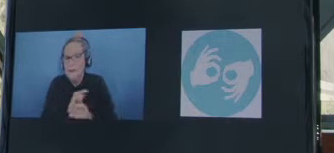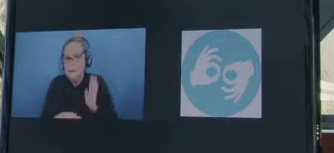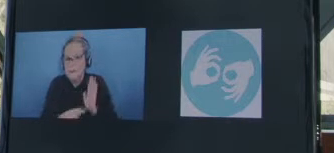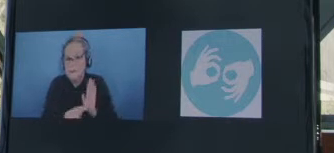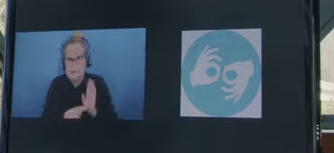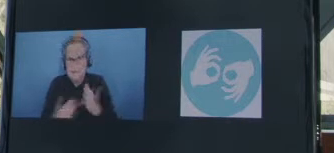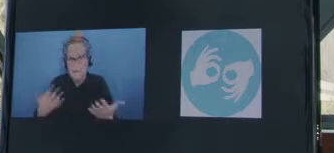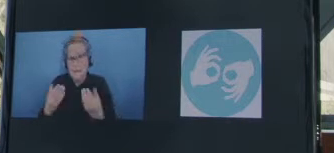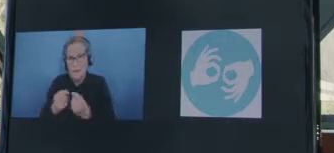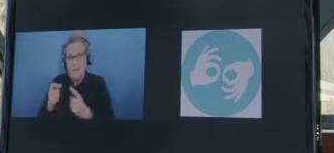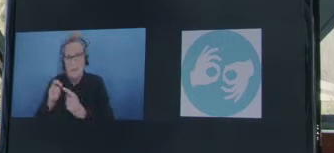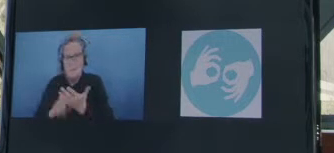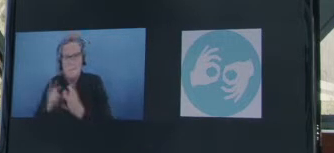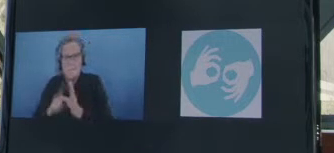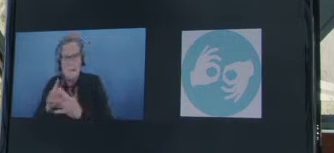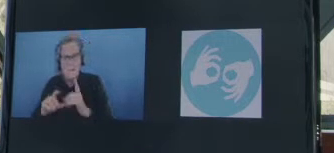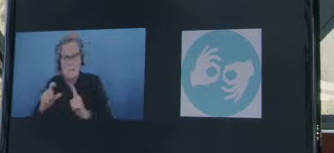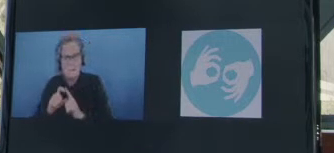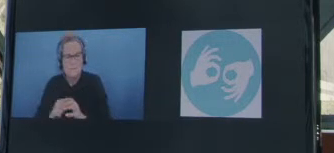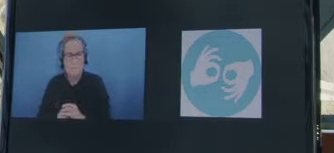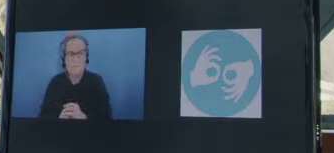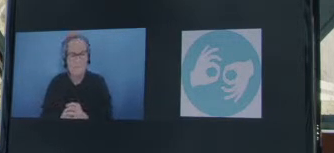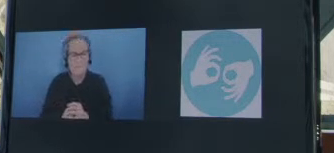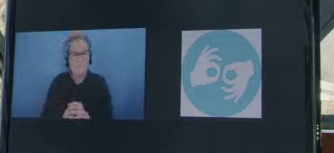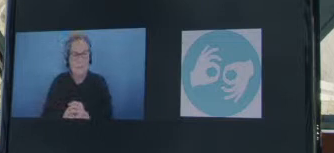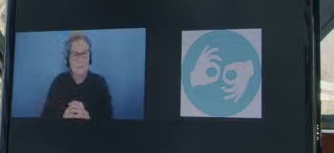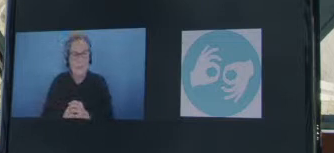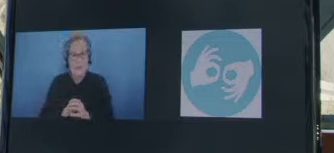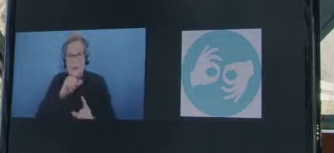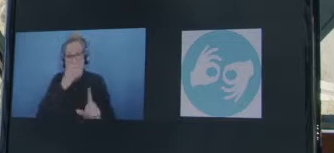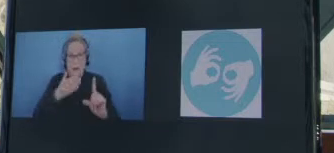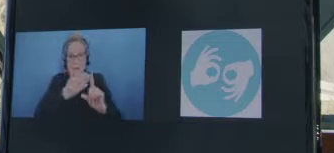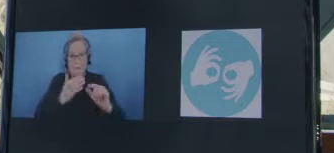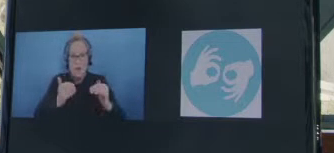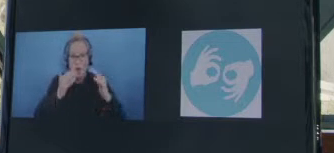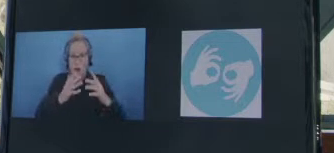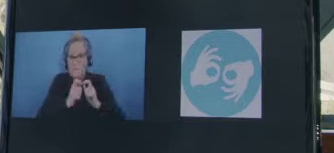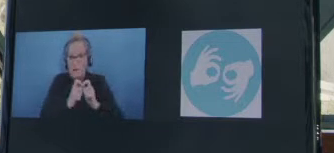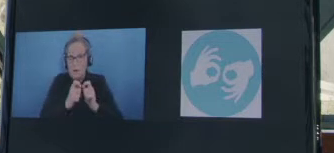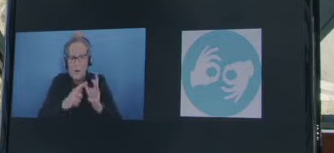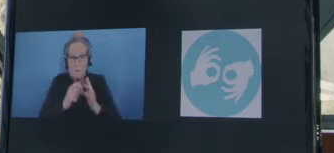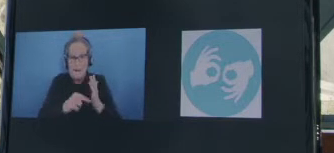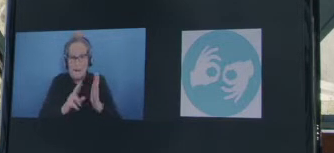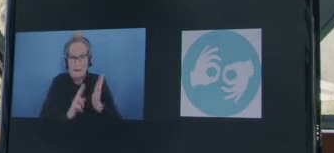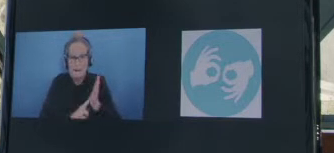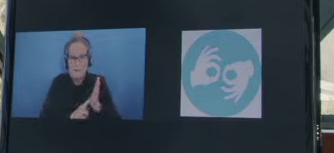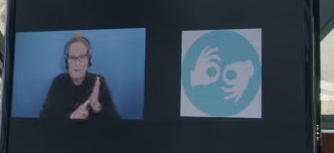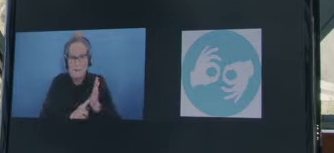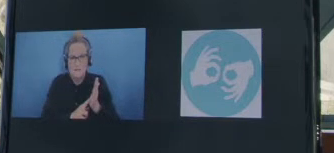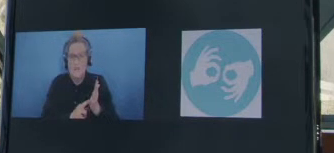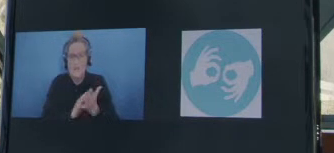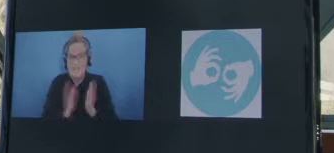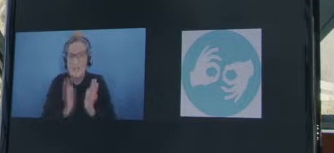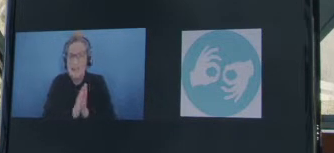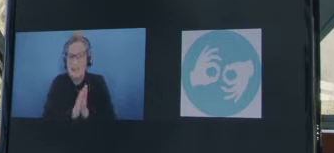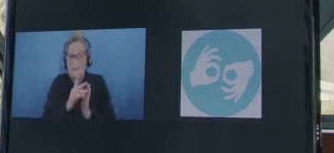plywood. And so aiming for high-value applications is always sort of the leg in, the thing that gets you in the door with a